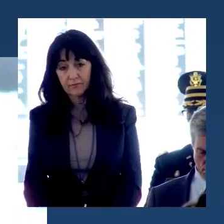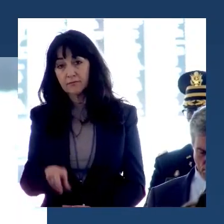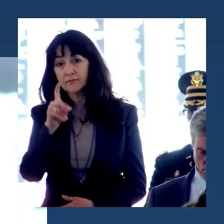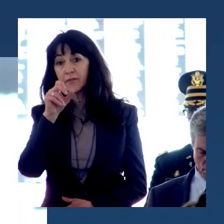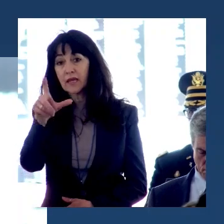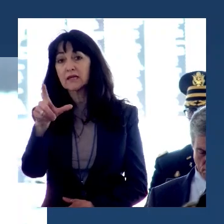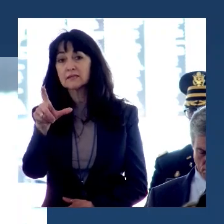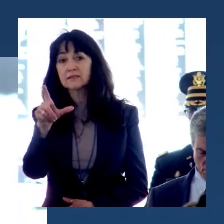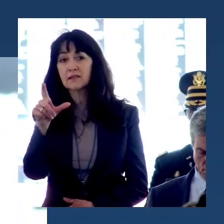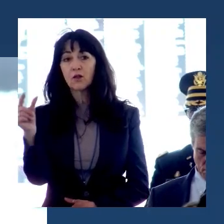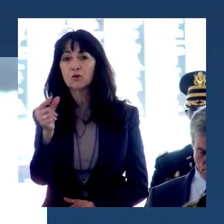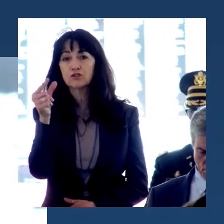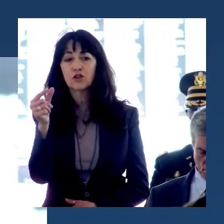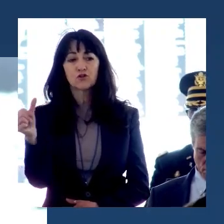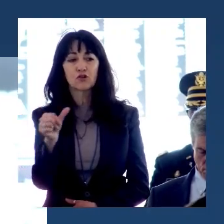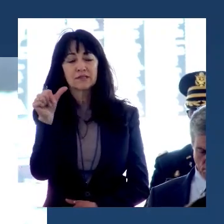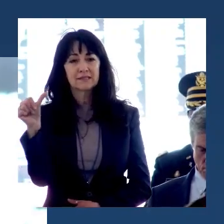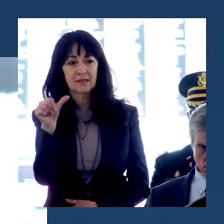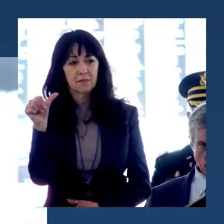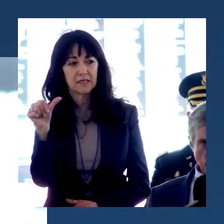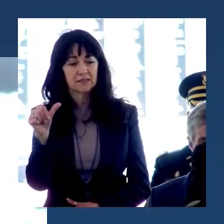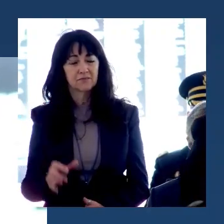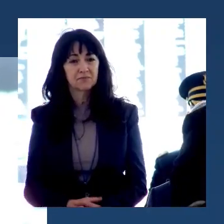Delaware General Assembly.